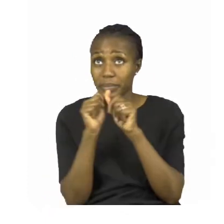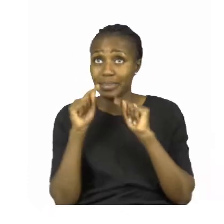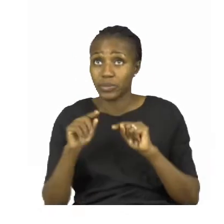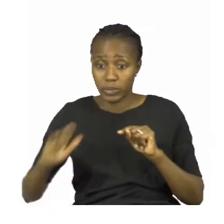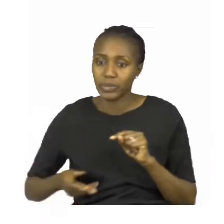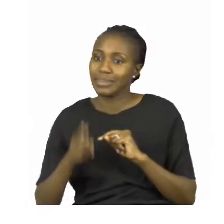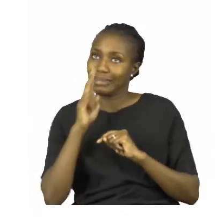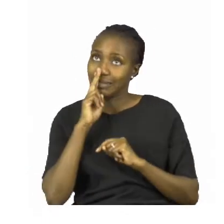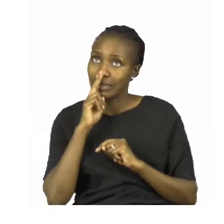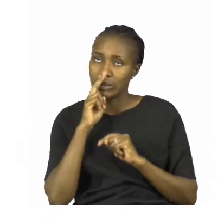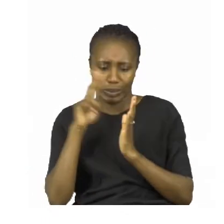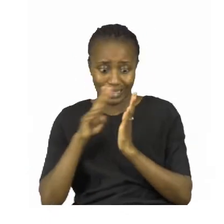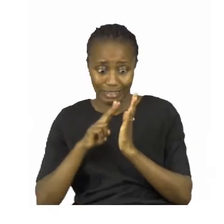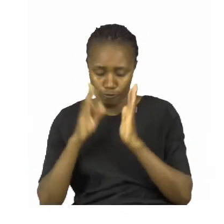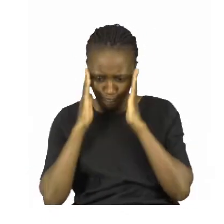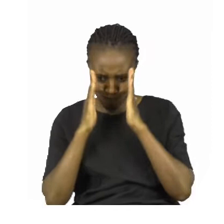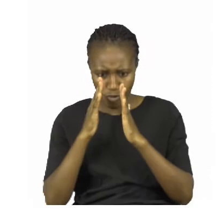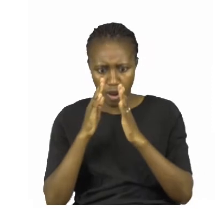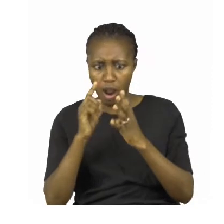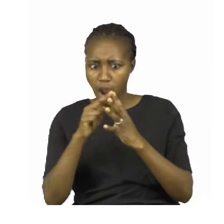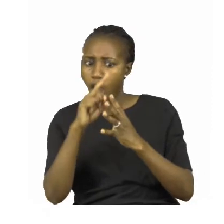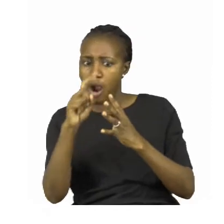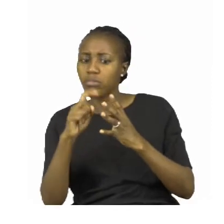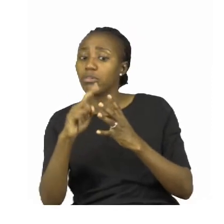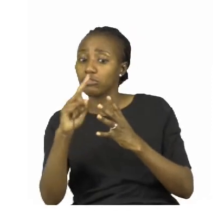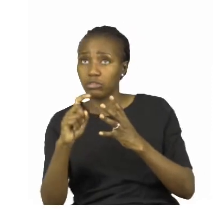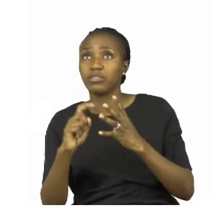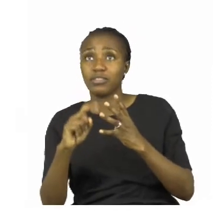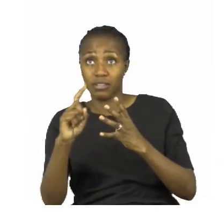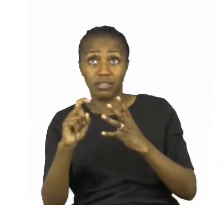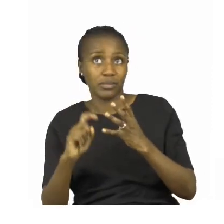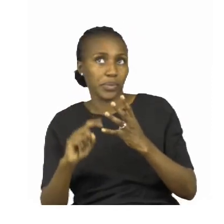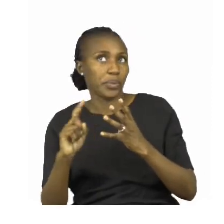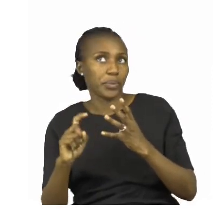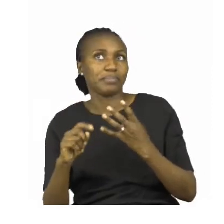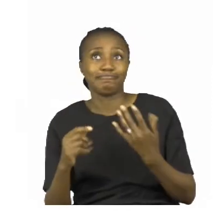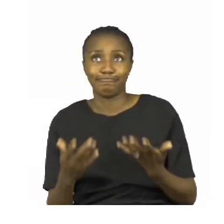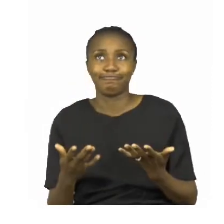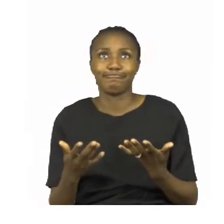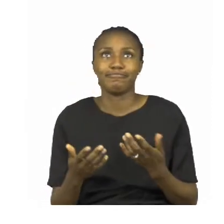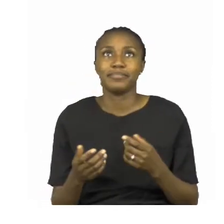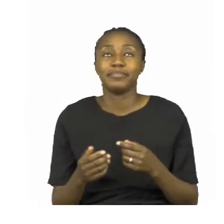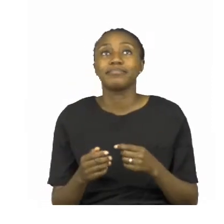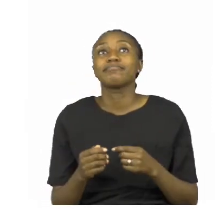wide open so that we can try and find our answers. Let's start at the heading.